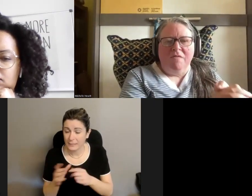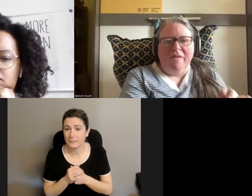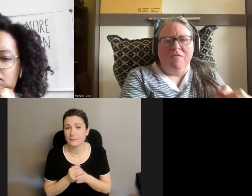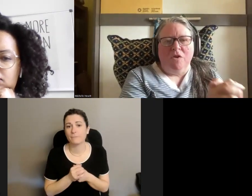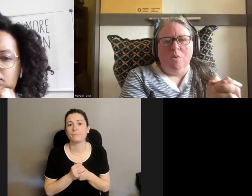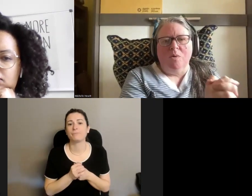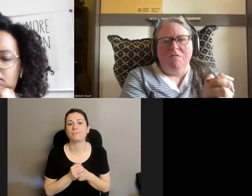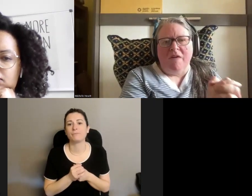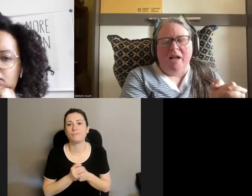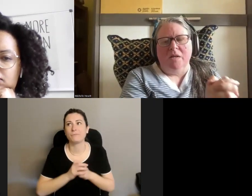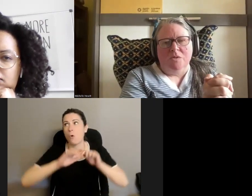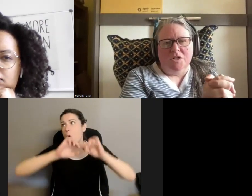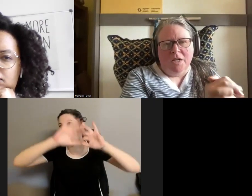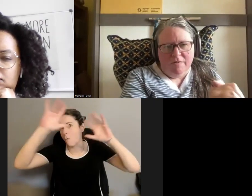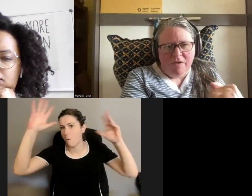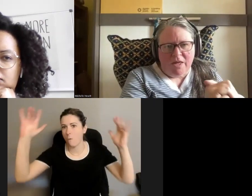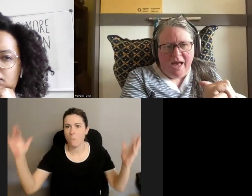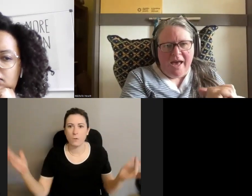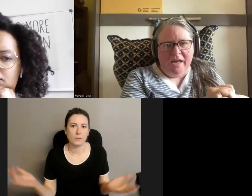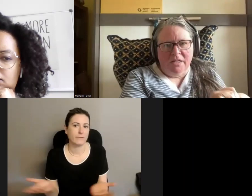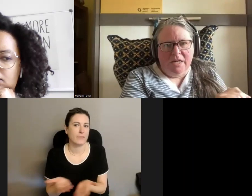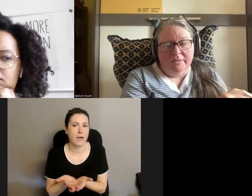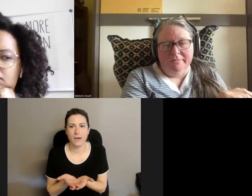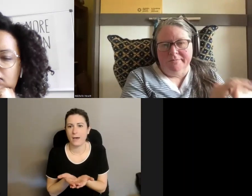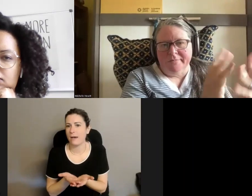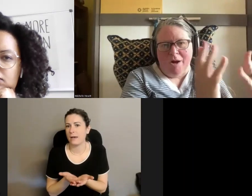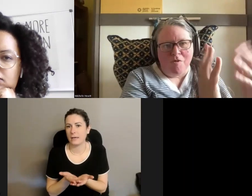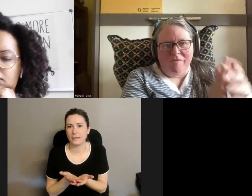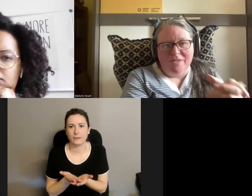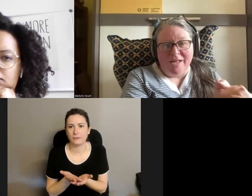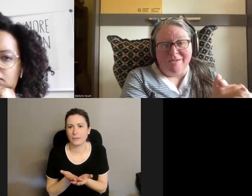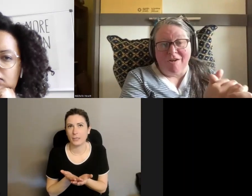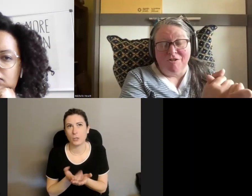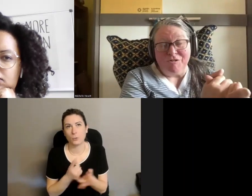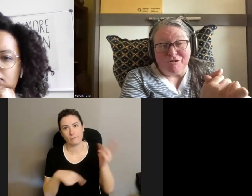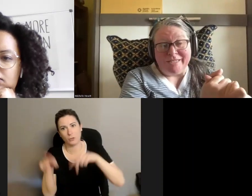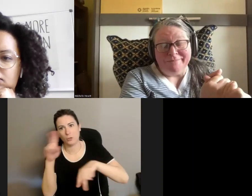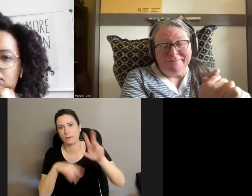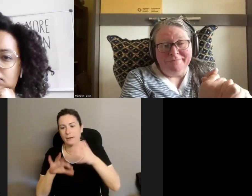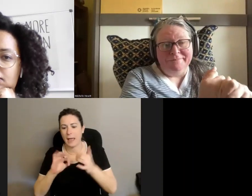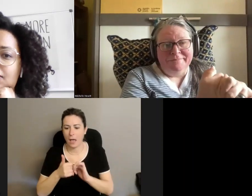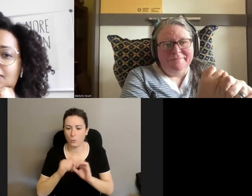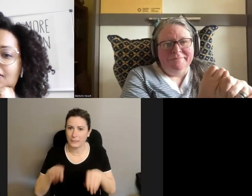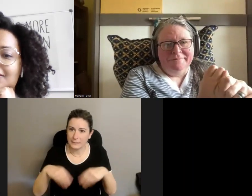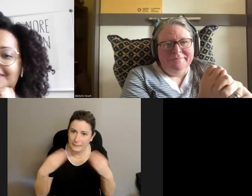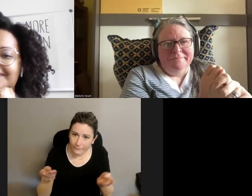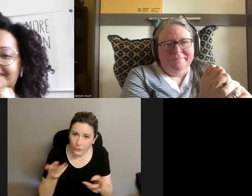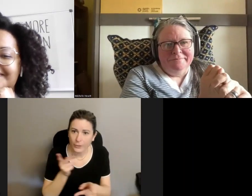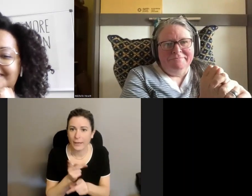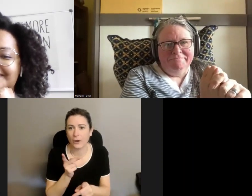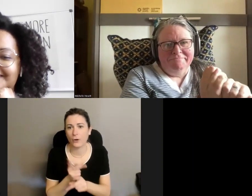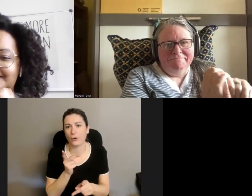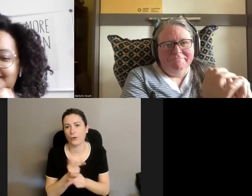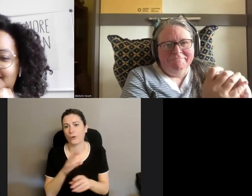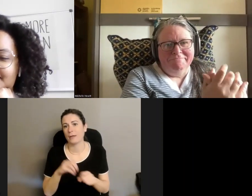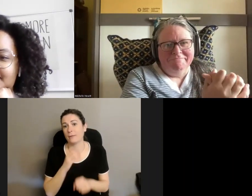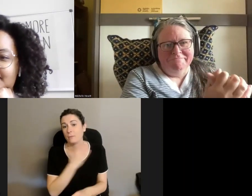how we view and value and deliver care in our province and our country.